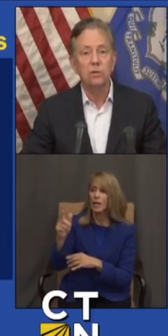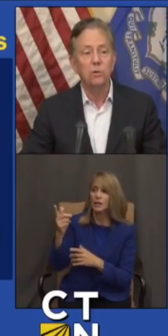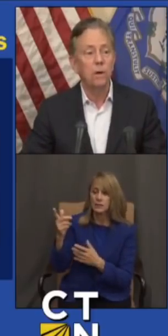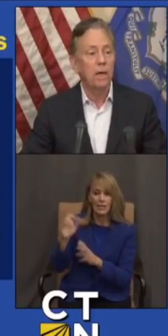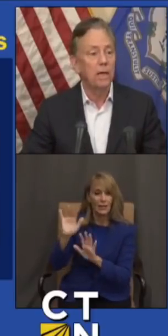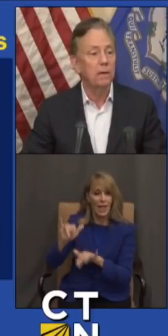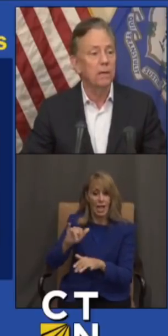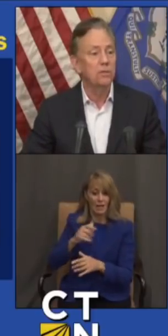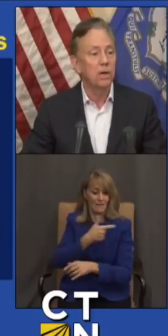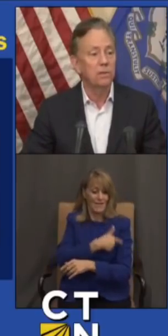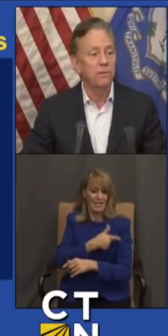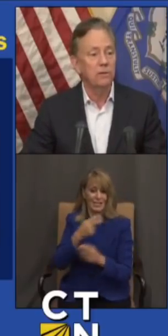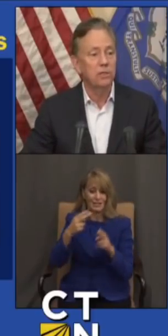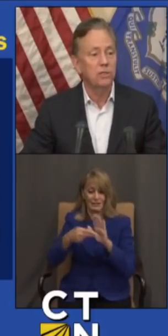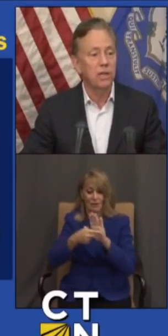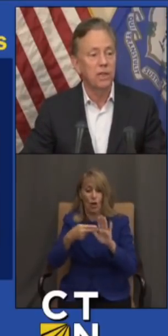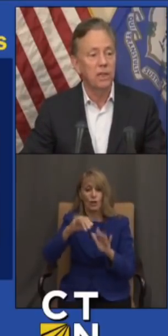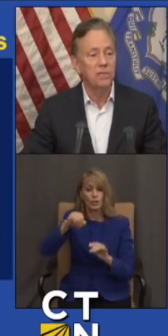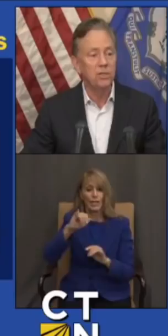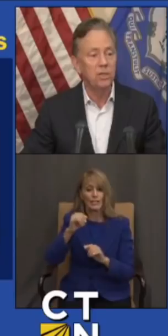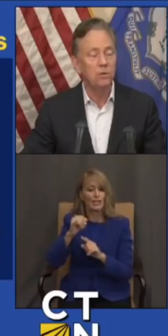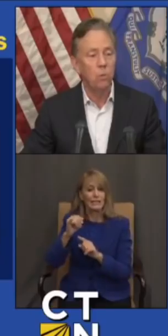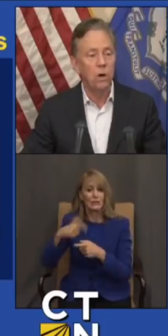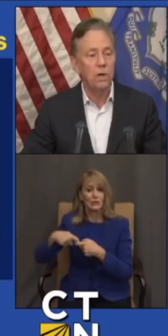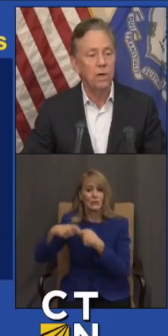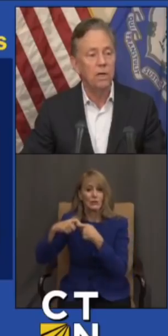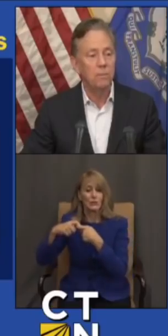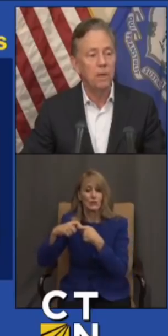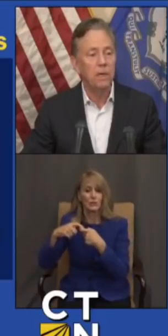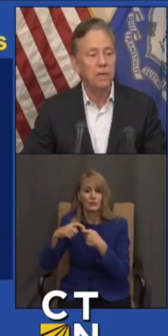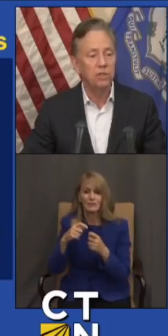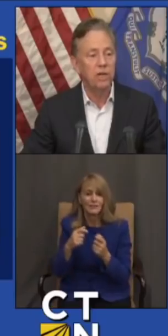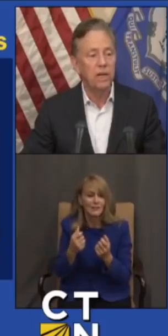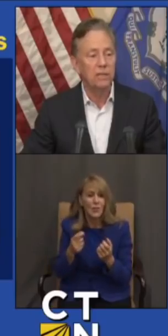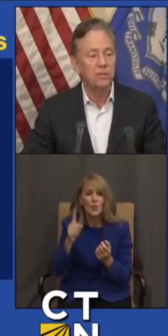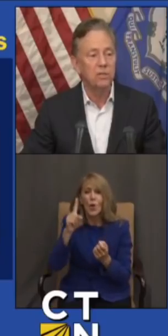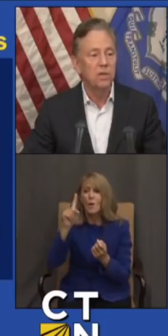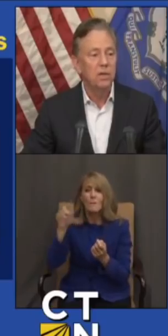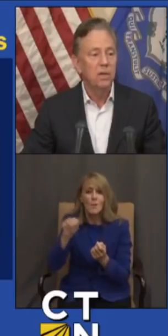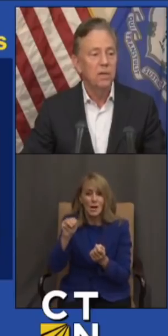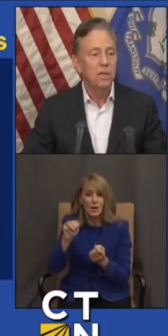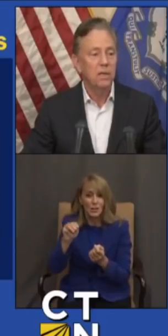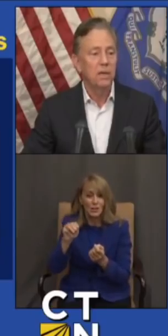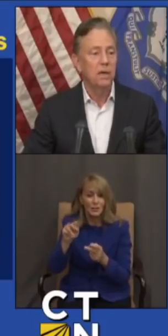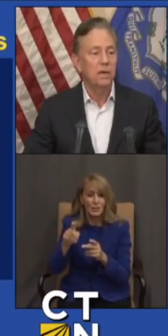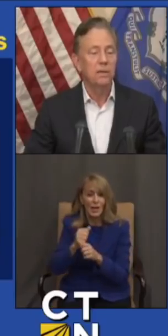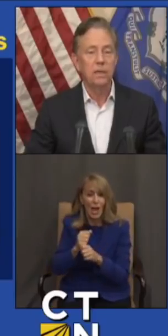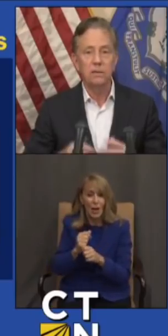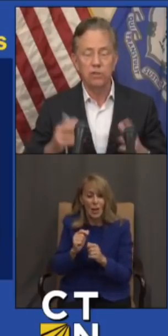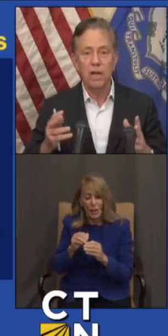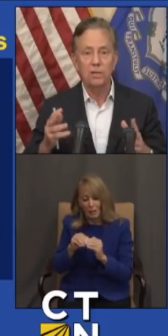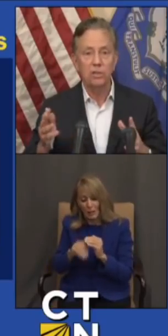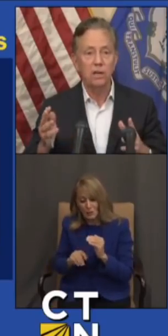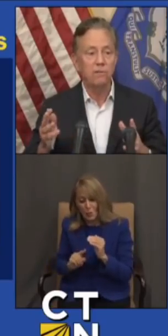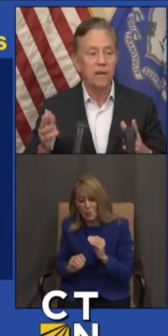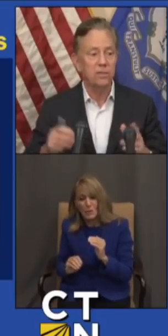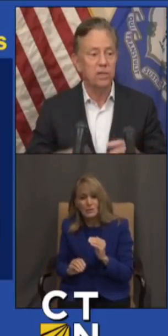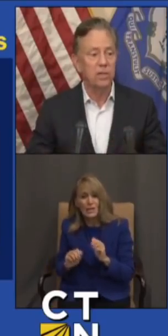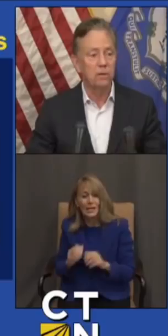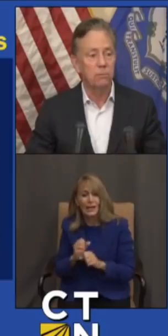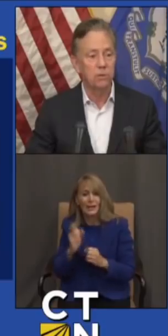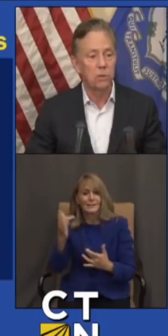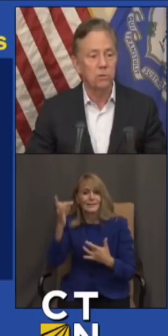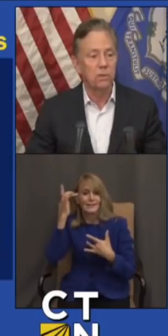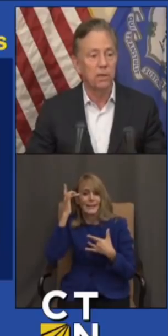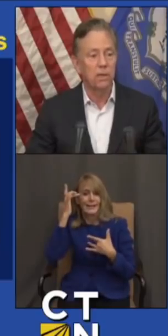J&J due to as Dr. Fauci said, less than 1 in a million chance the J&J